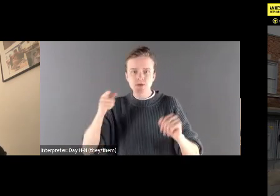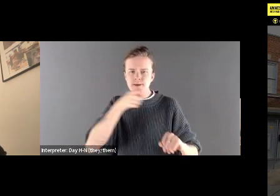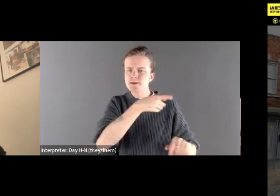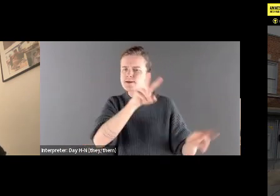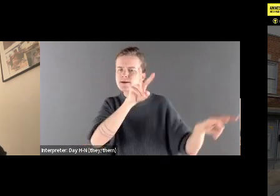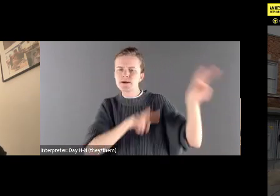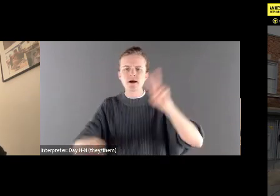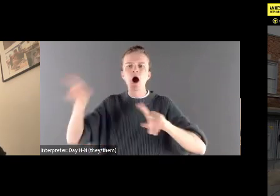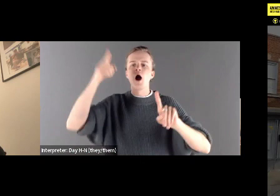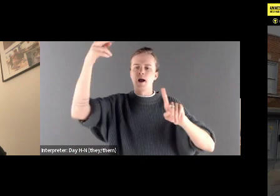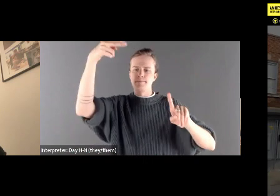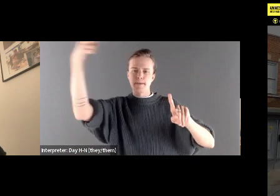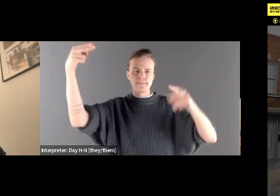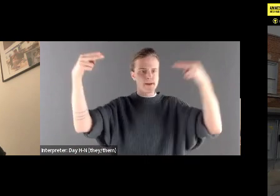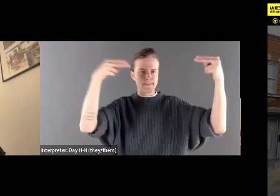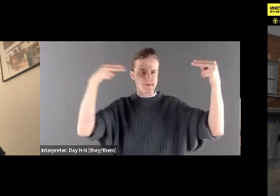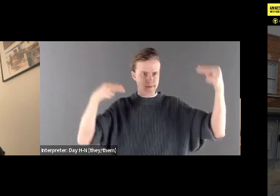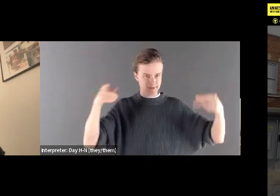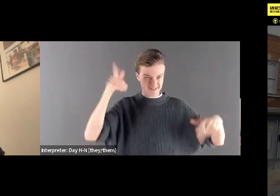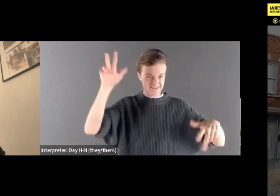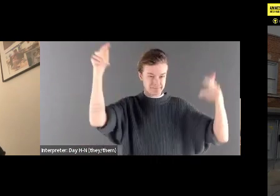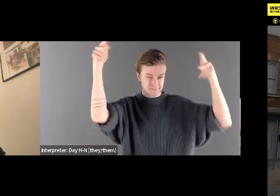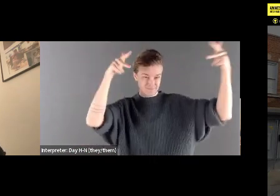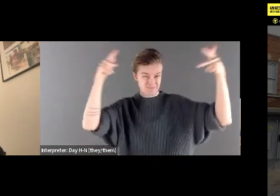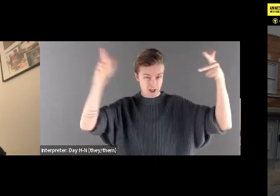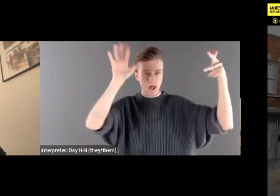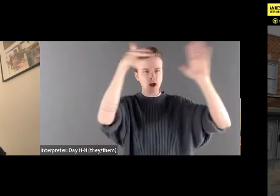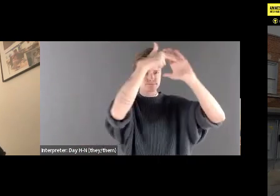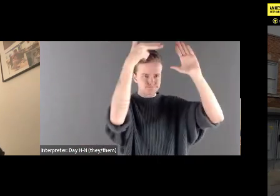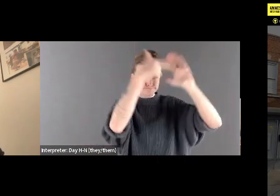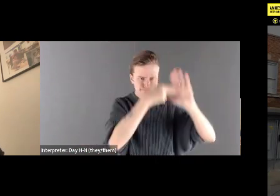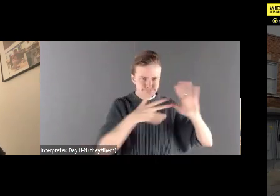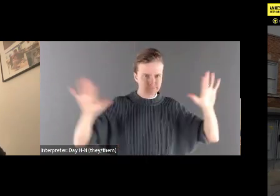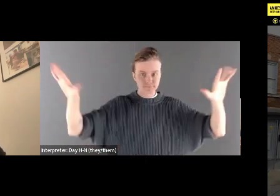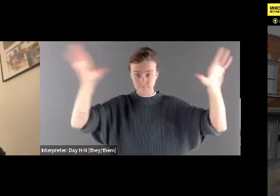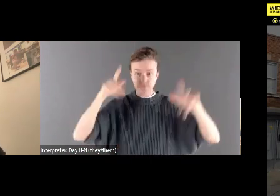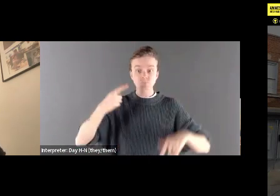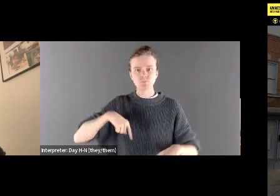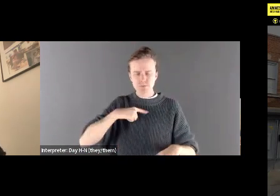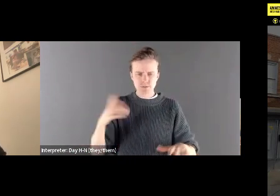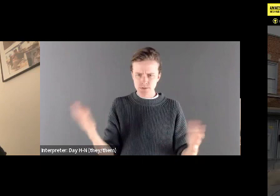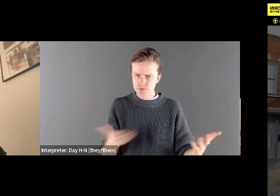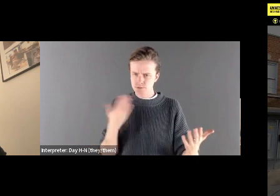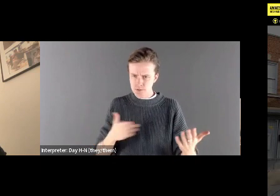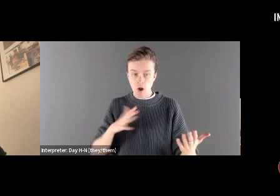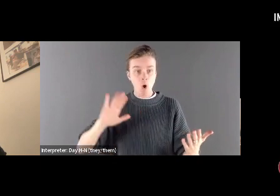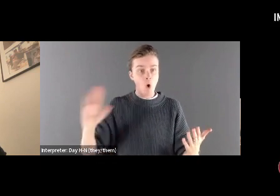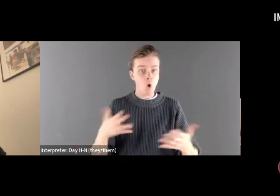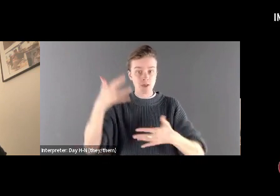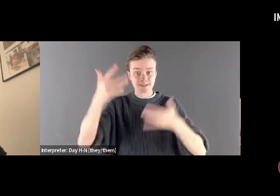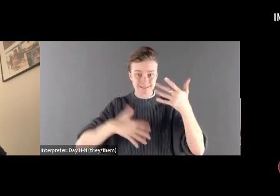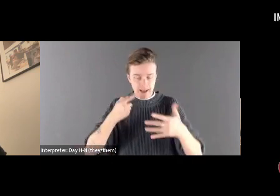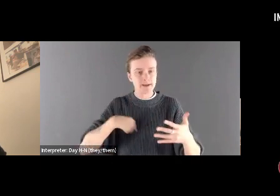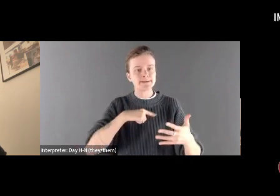find. Now, we were able to parse through this data, and having had 3 volunteers look at every street intersection, come to